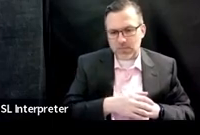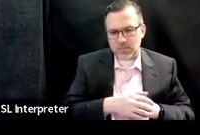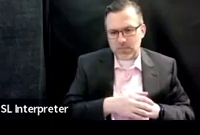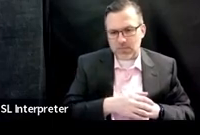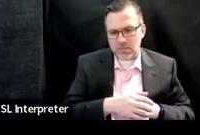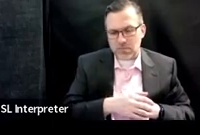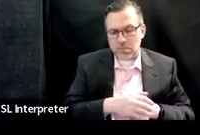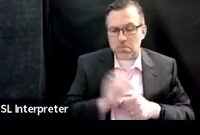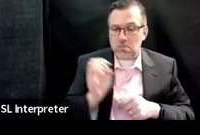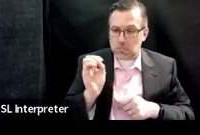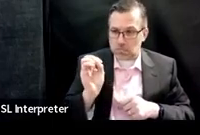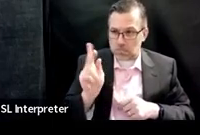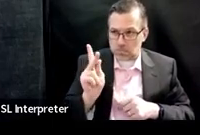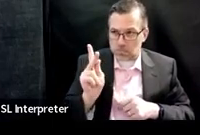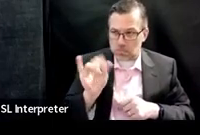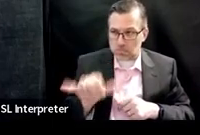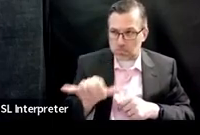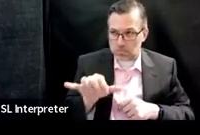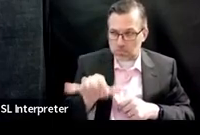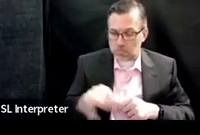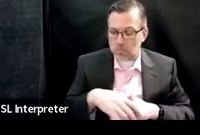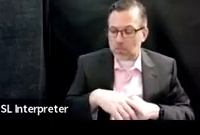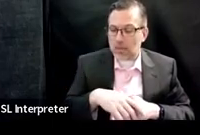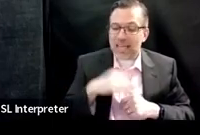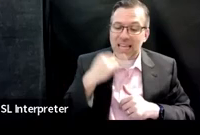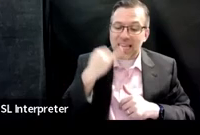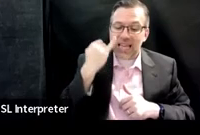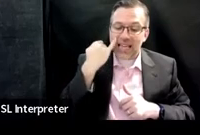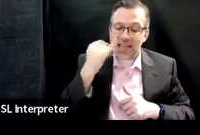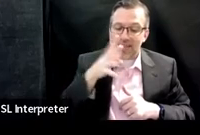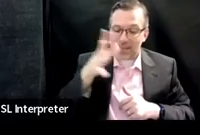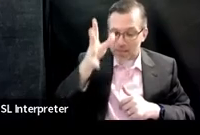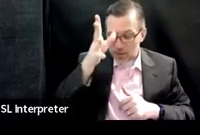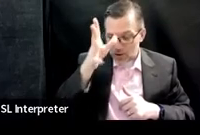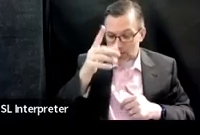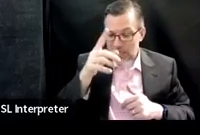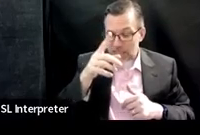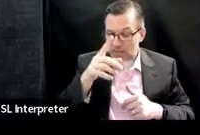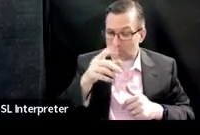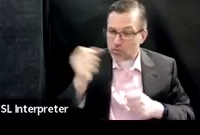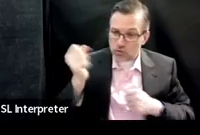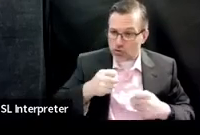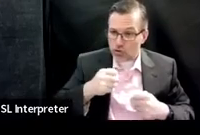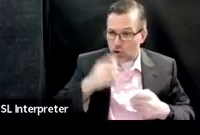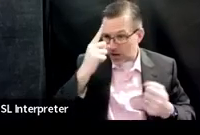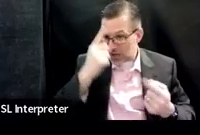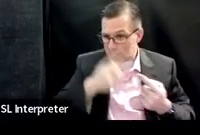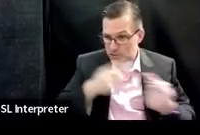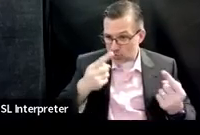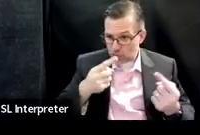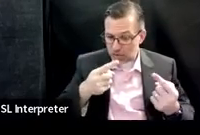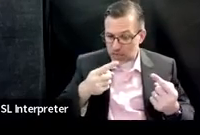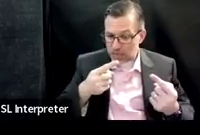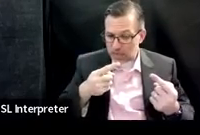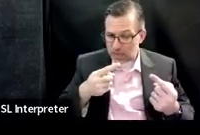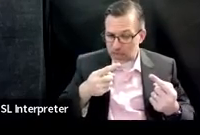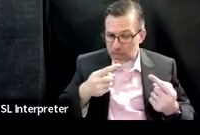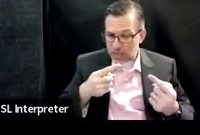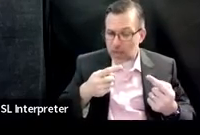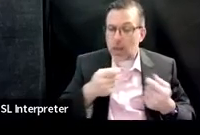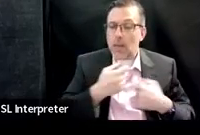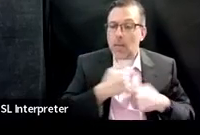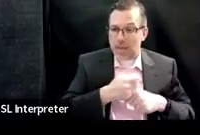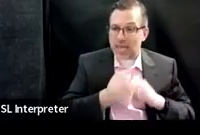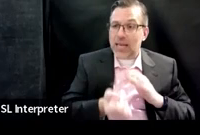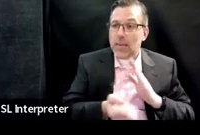say that I think if they disagree vividly, then I would make an amendment, or not an amendment to the written notice,